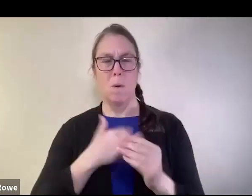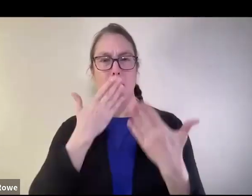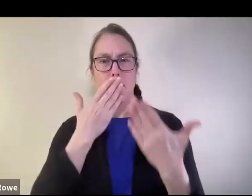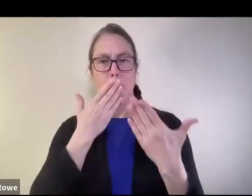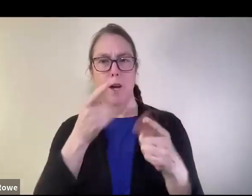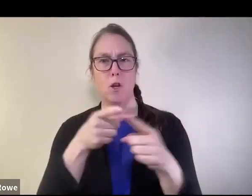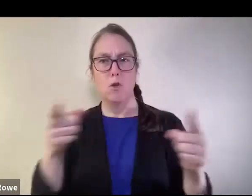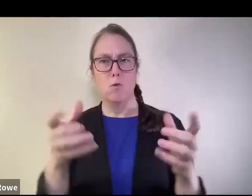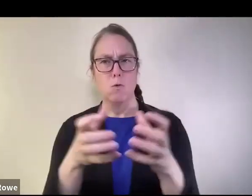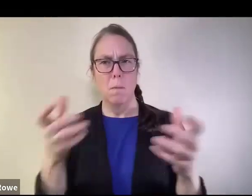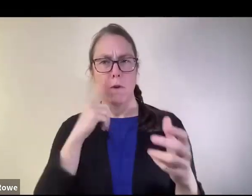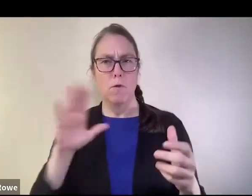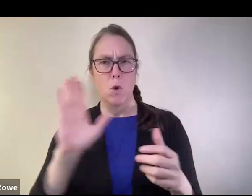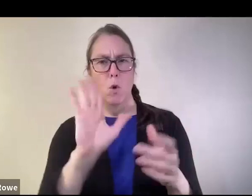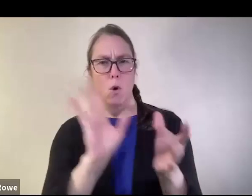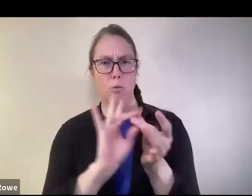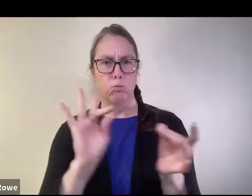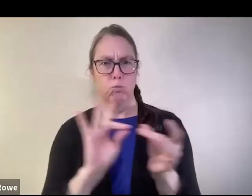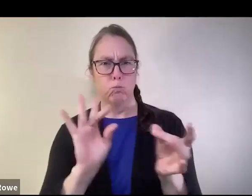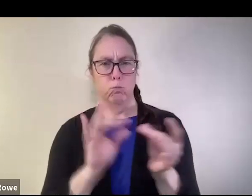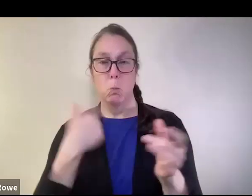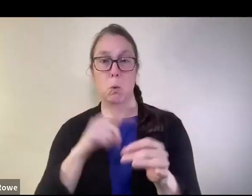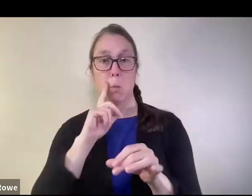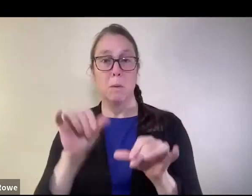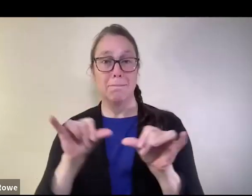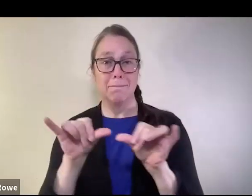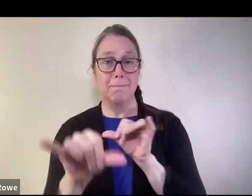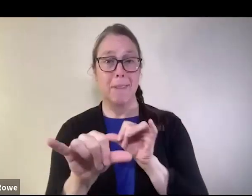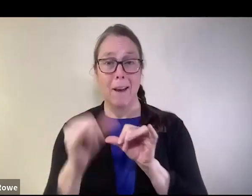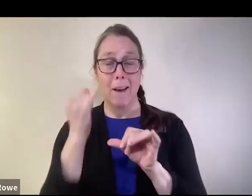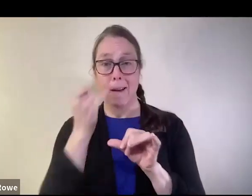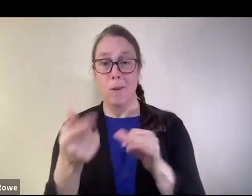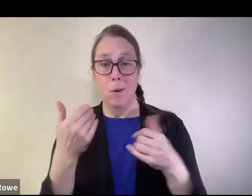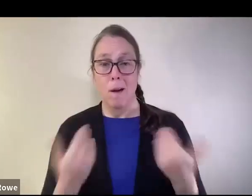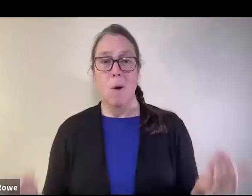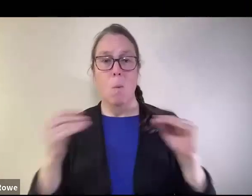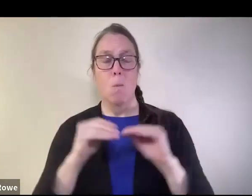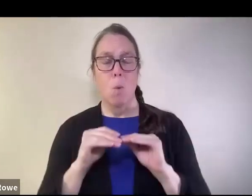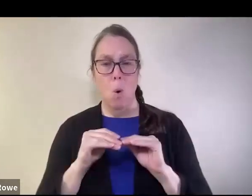your insight. We will stay on if you have further